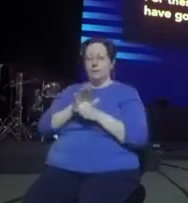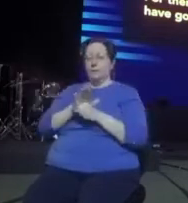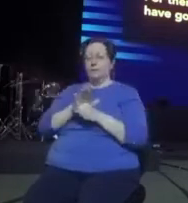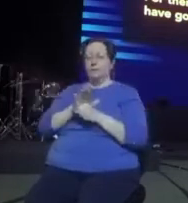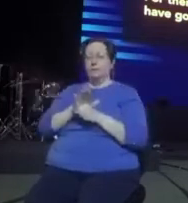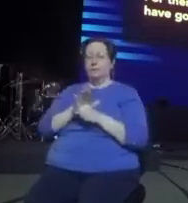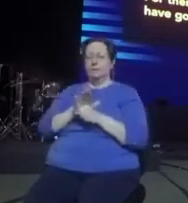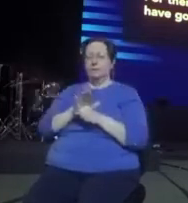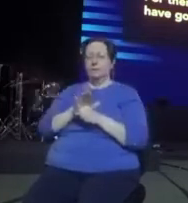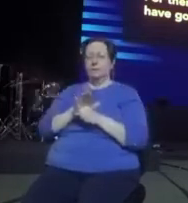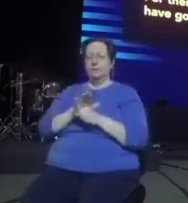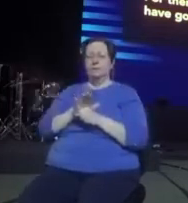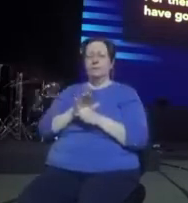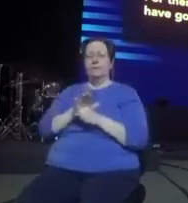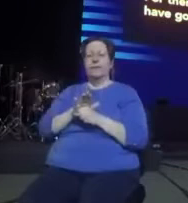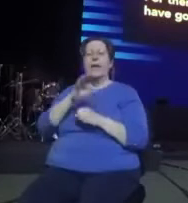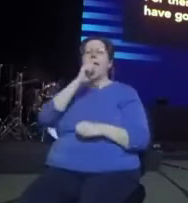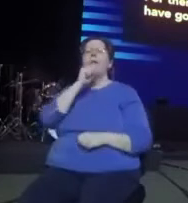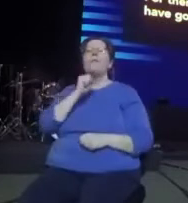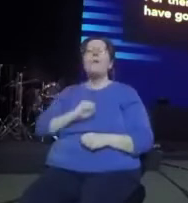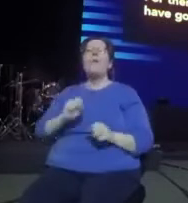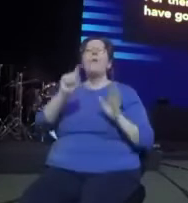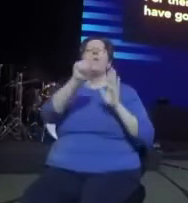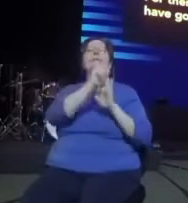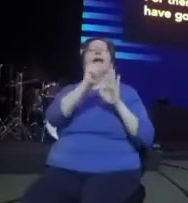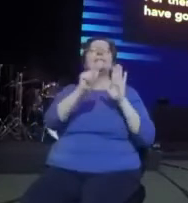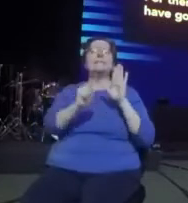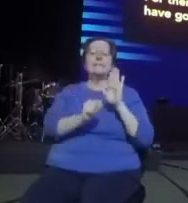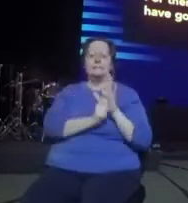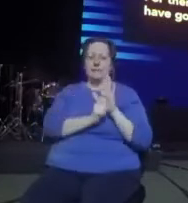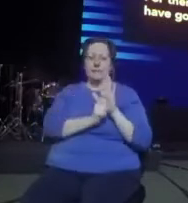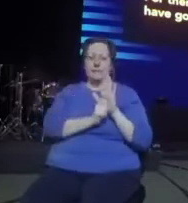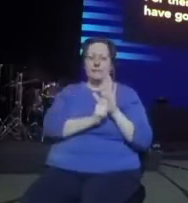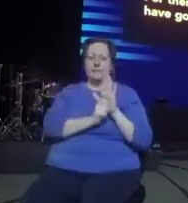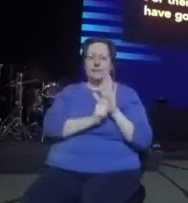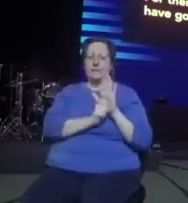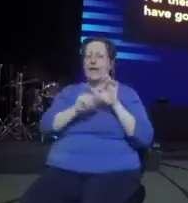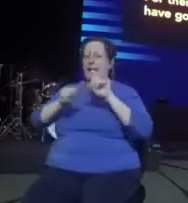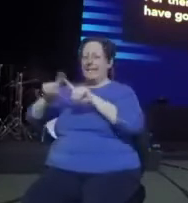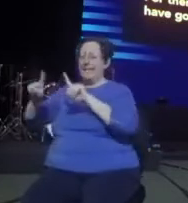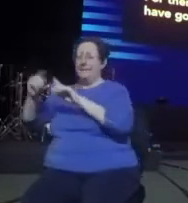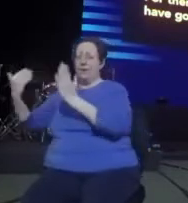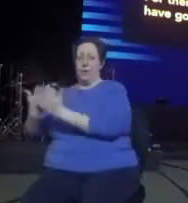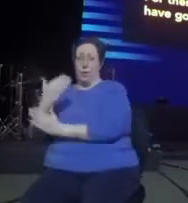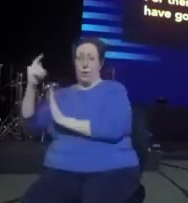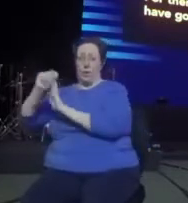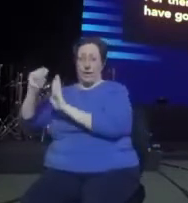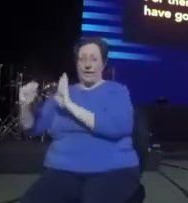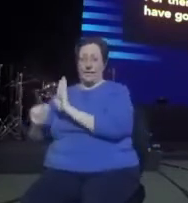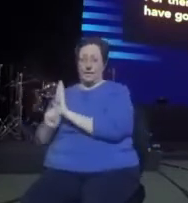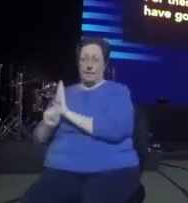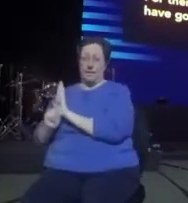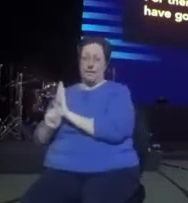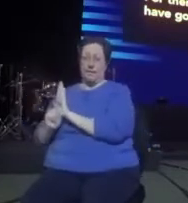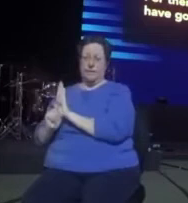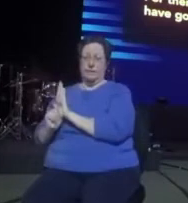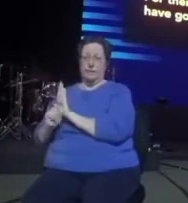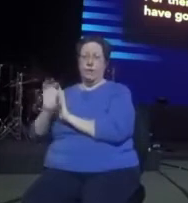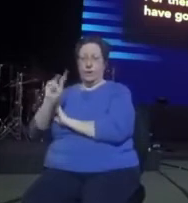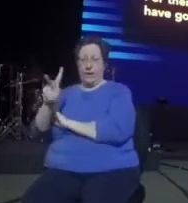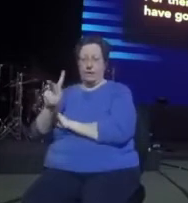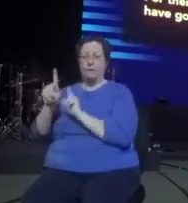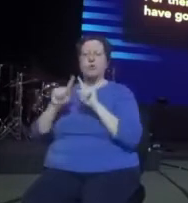make a statement to you in the Old Testament and how different it is in the New Testament. Is that